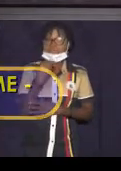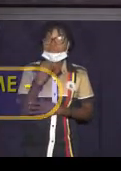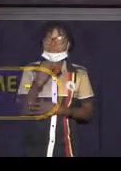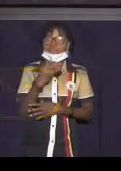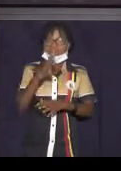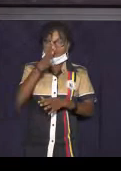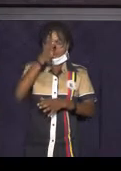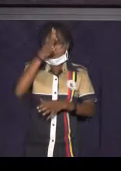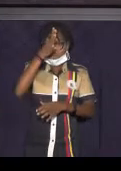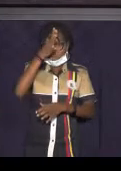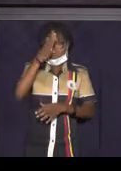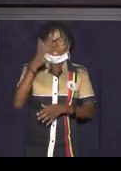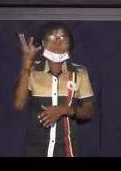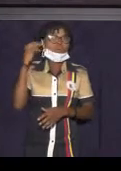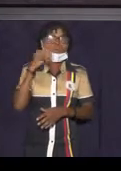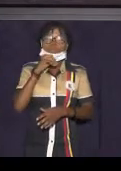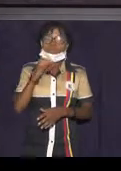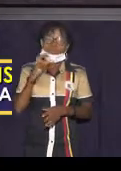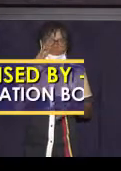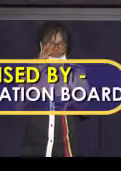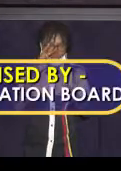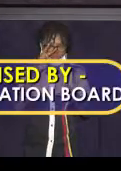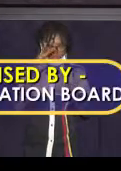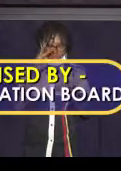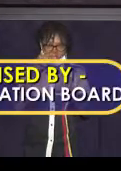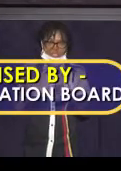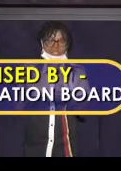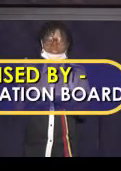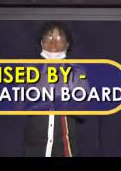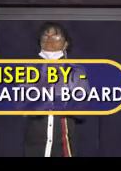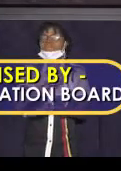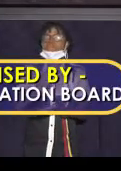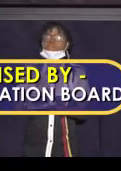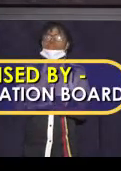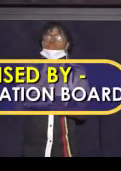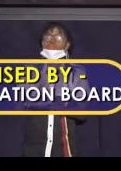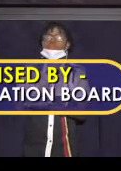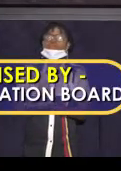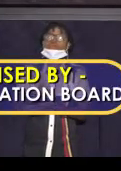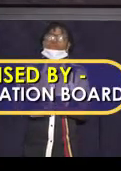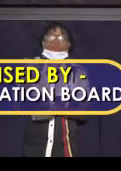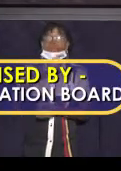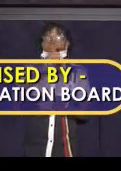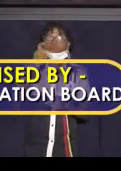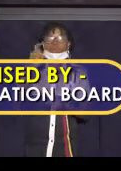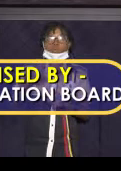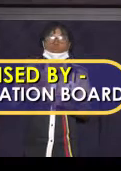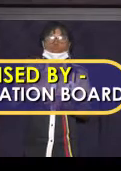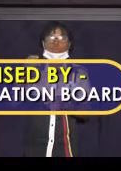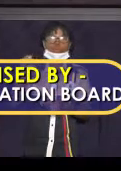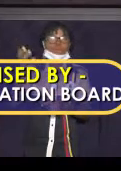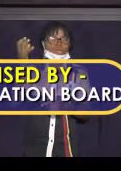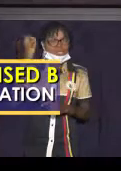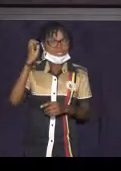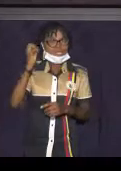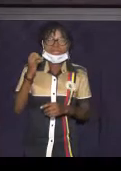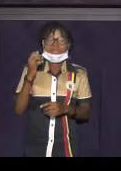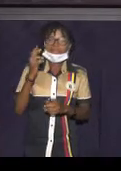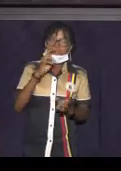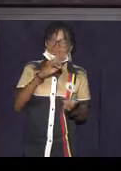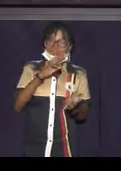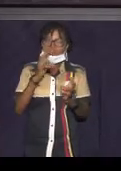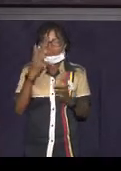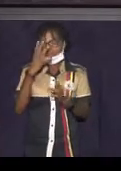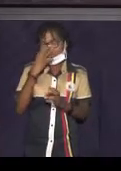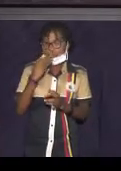Father was watching a movie when he dozed off. Father was watching a movie when he